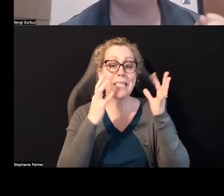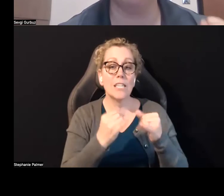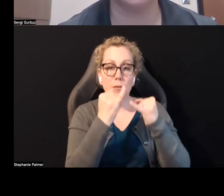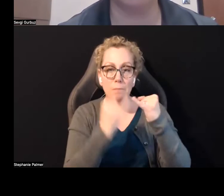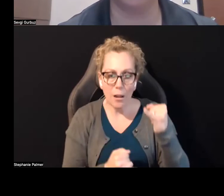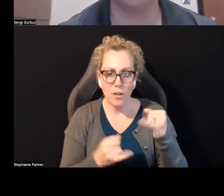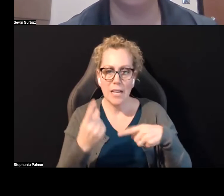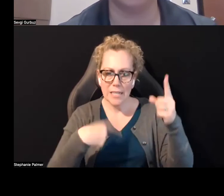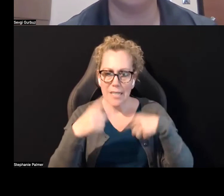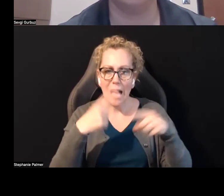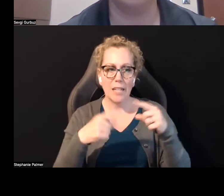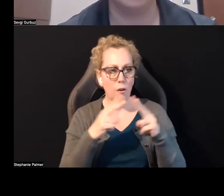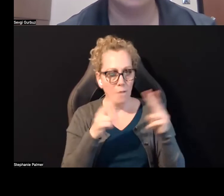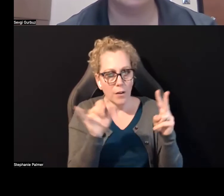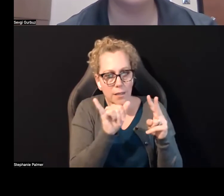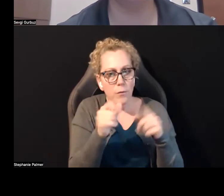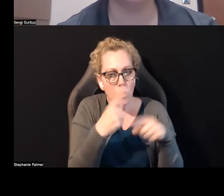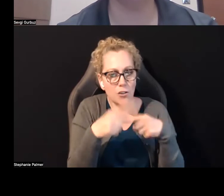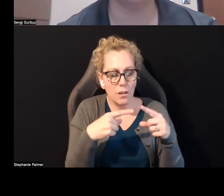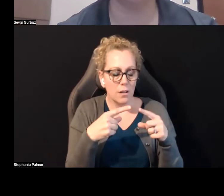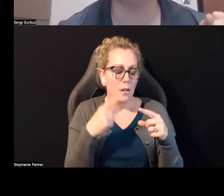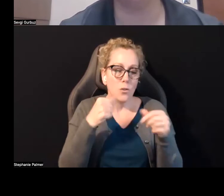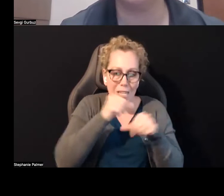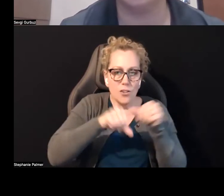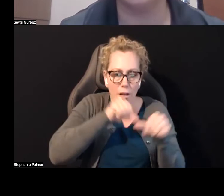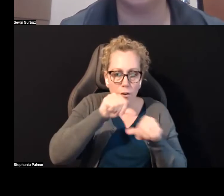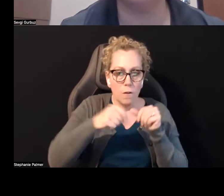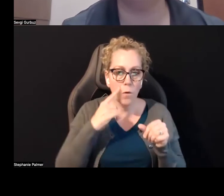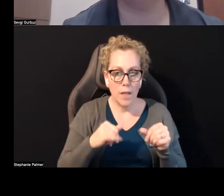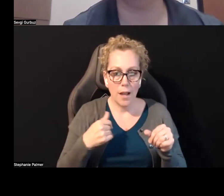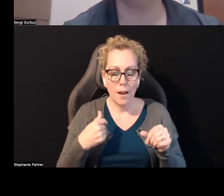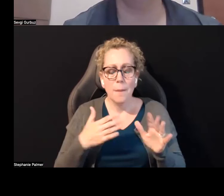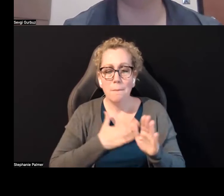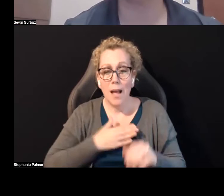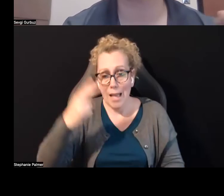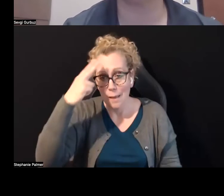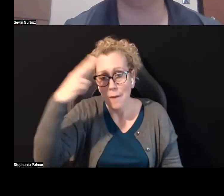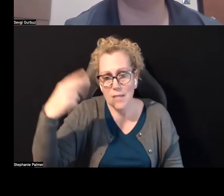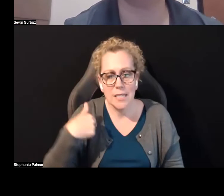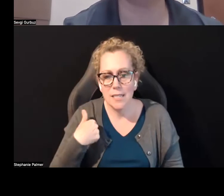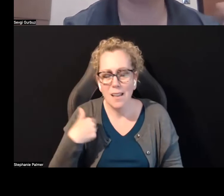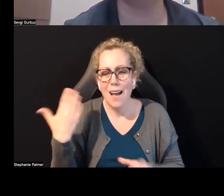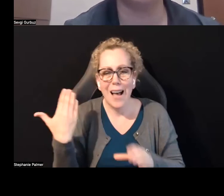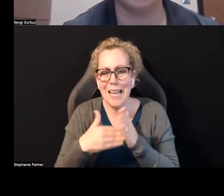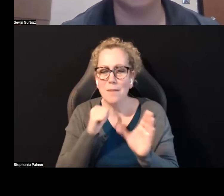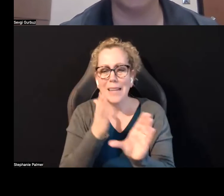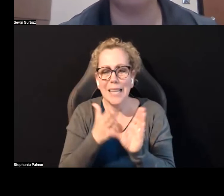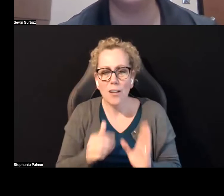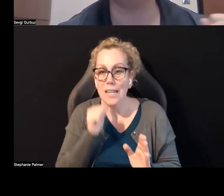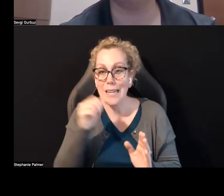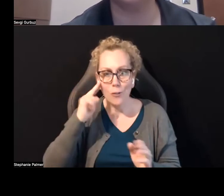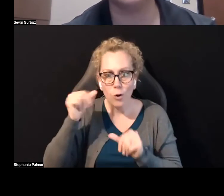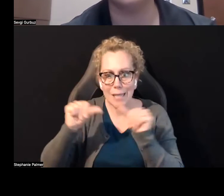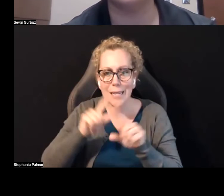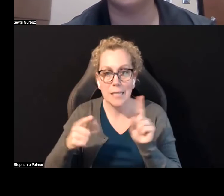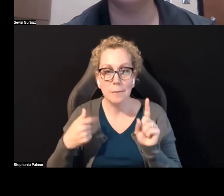signs are more similar to each other. And I hypothesize, I'm not a psychologist, I'm not a neuroscientist, but